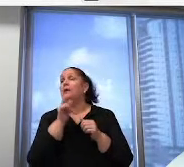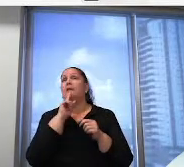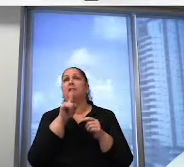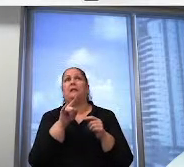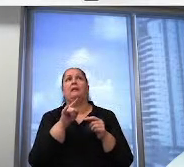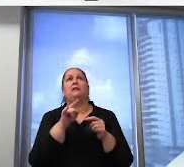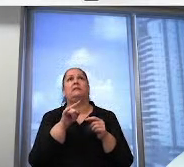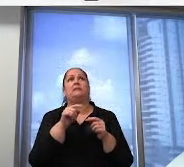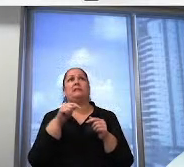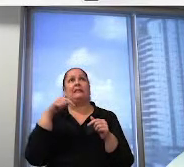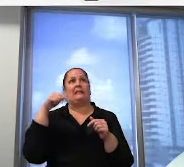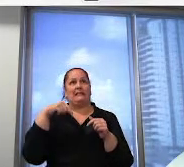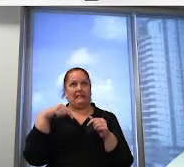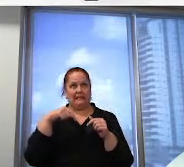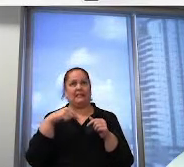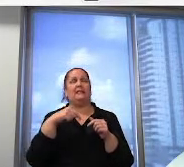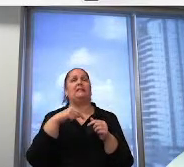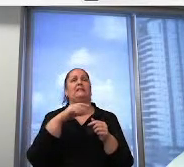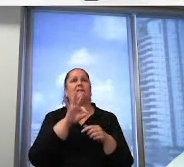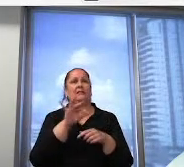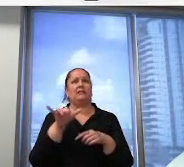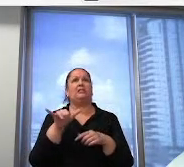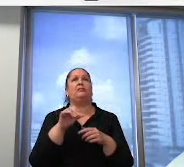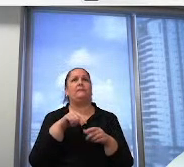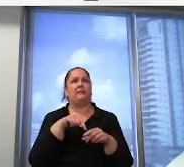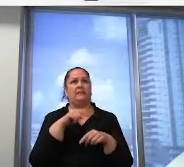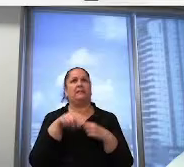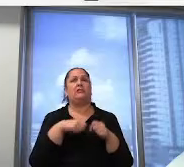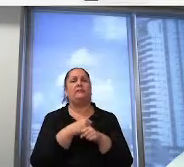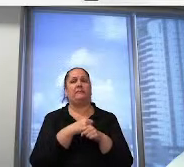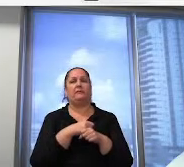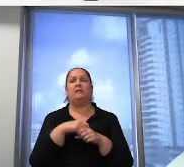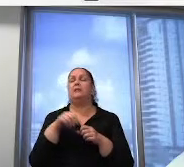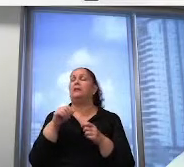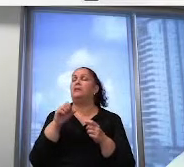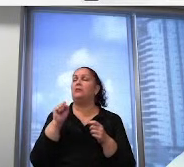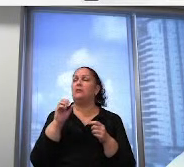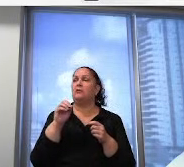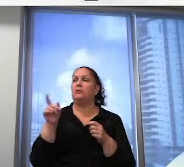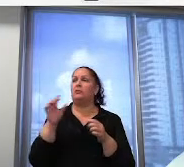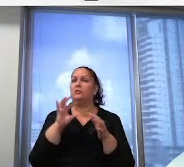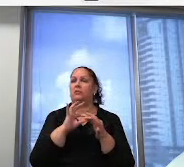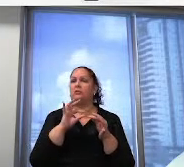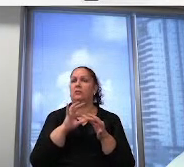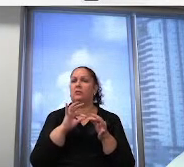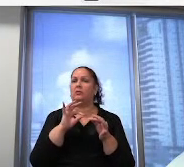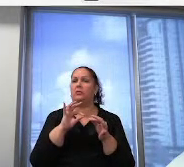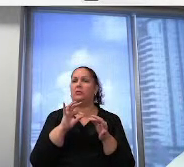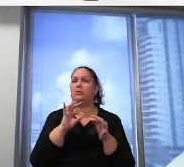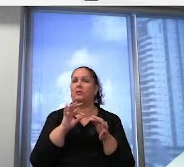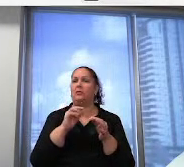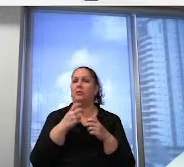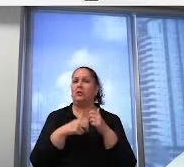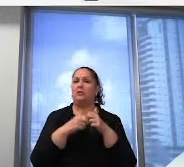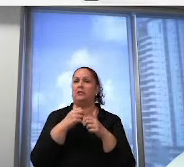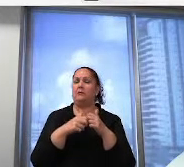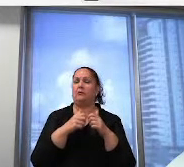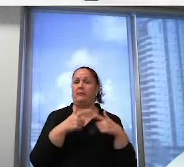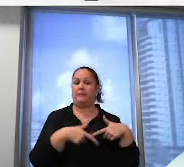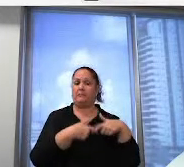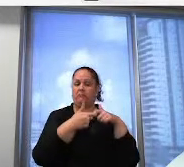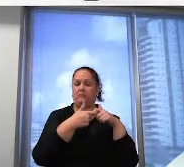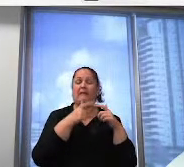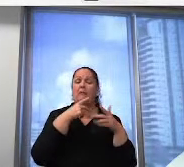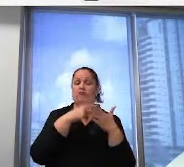That would currently fall within this fiscal year. All right. So basically, and you say that the program has